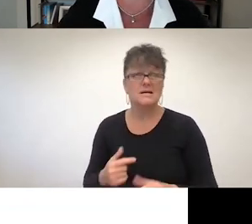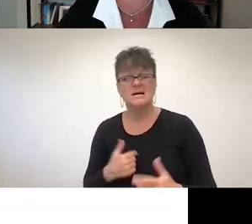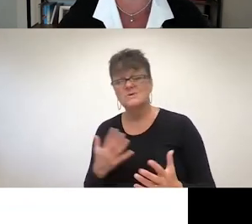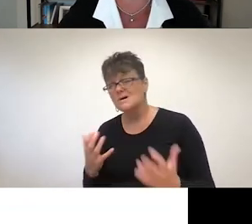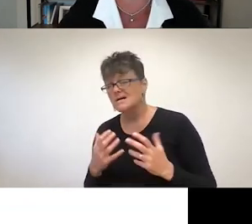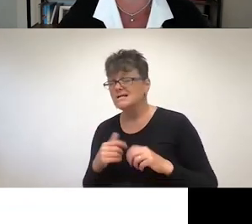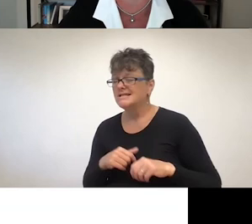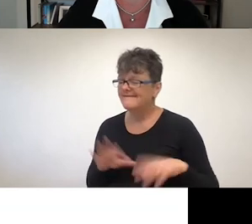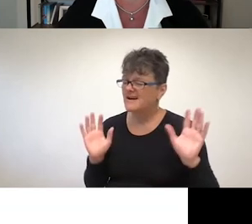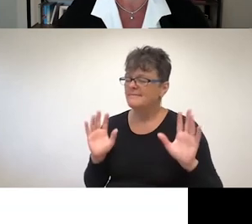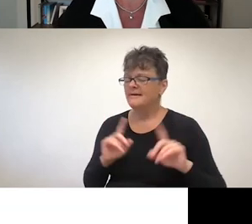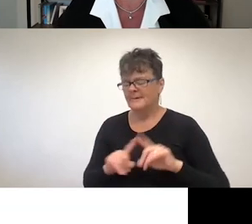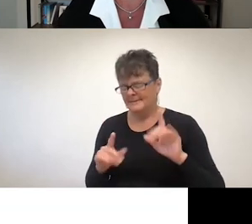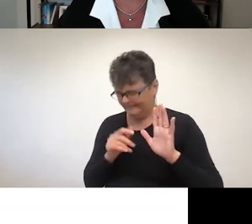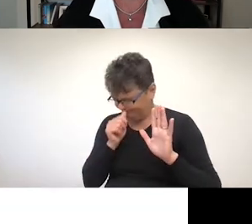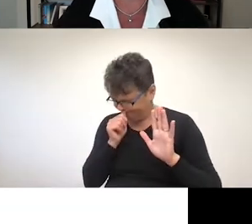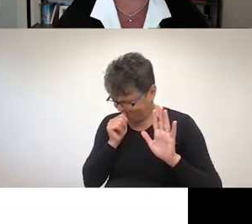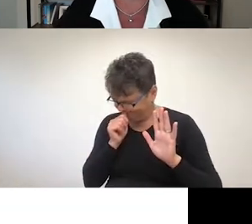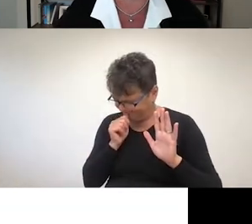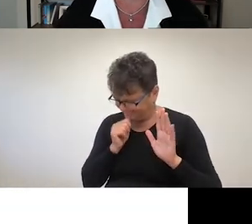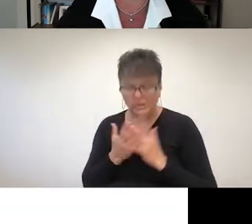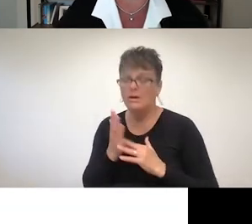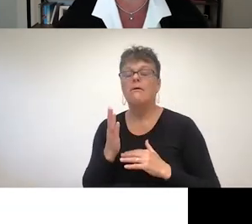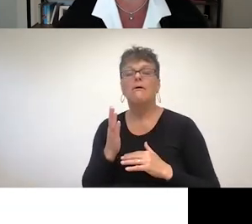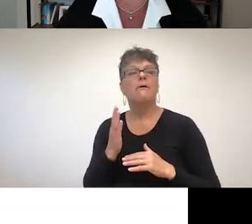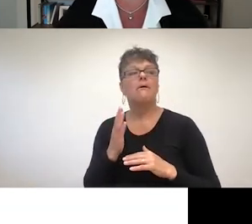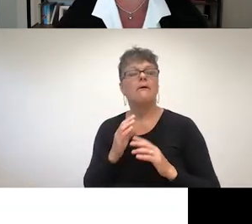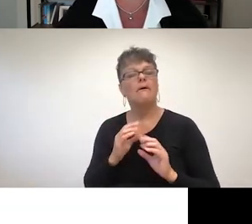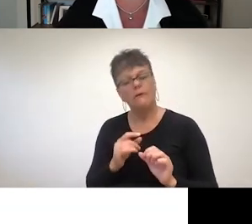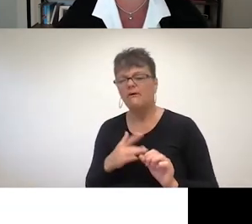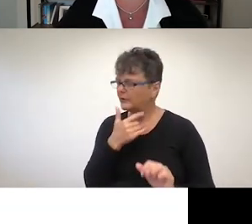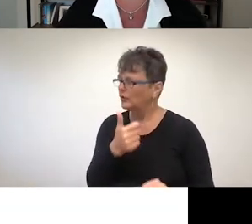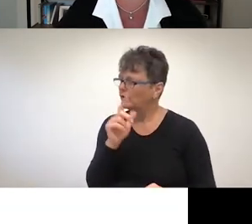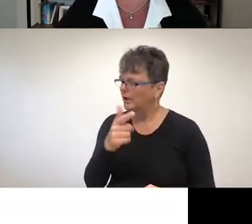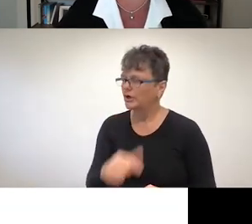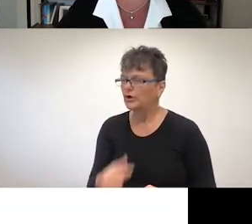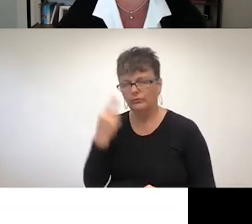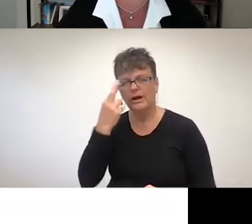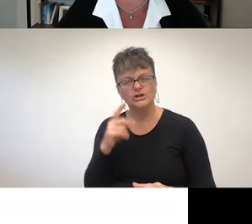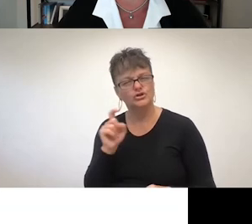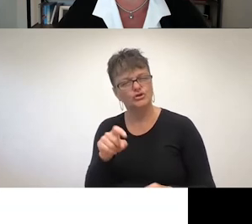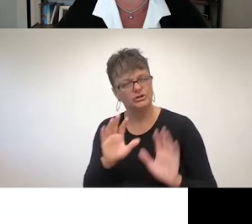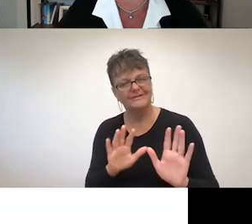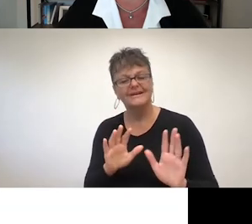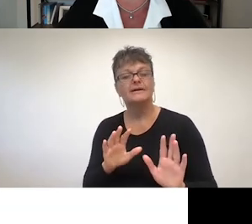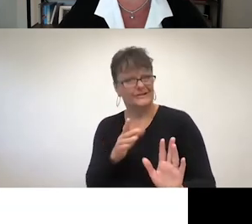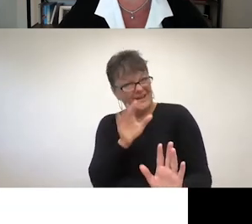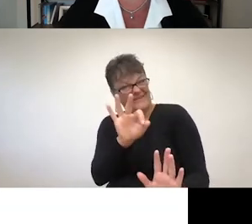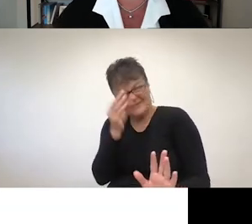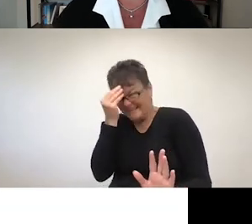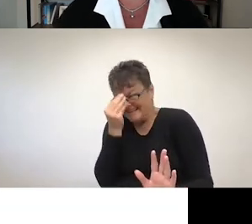myself up, dusted myself off. Sharing some of that with students really can help them to internalize the idea